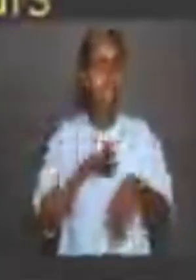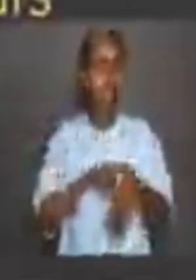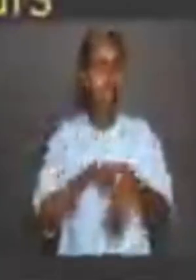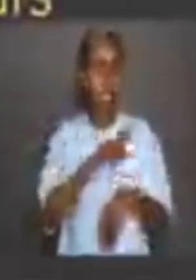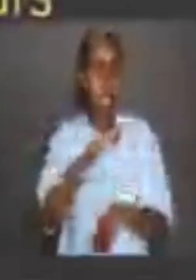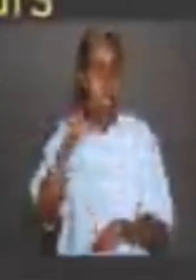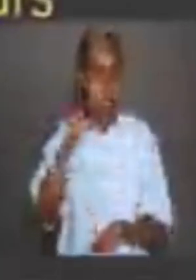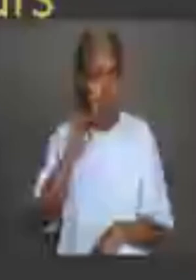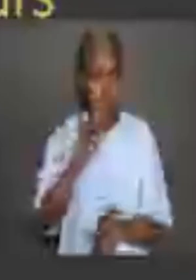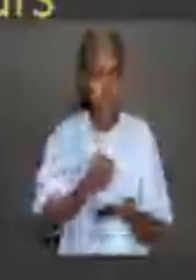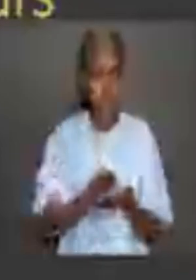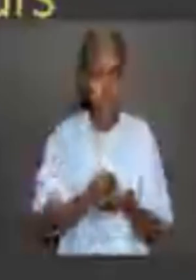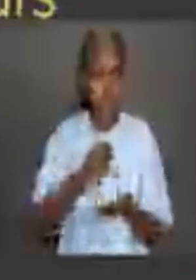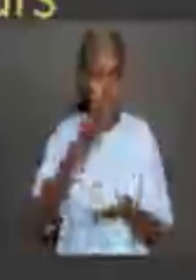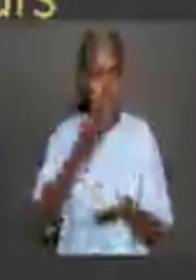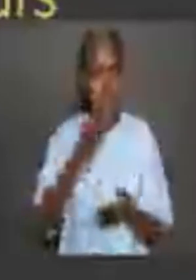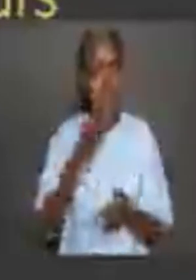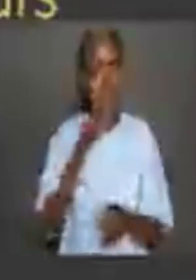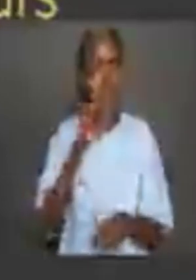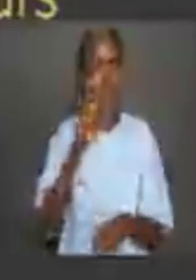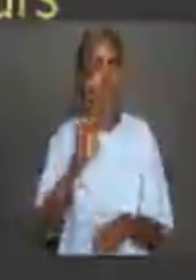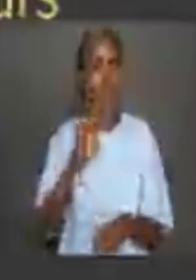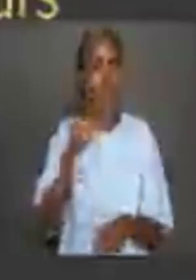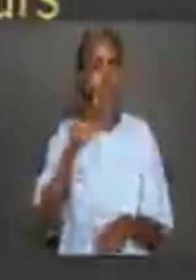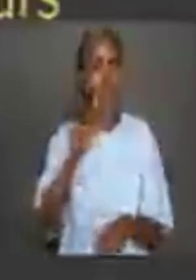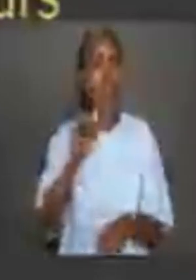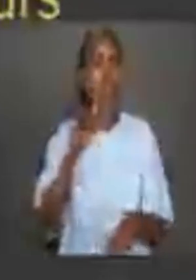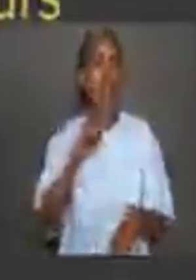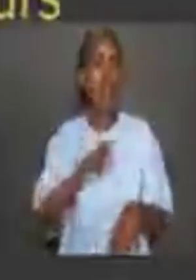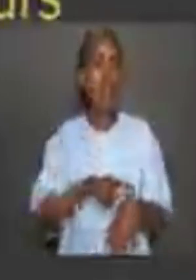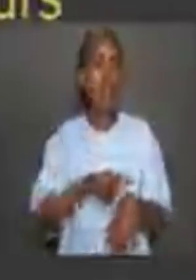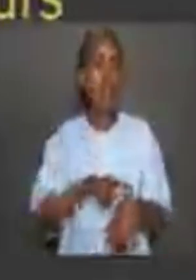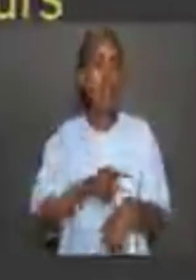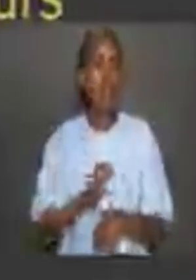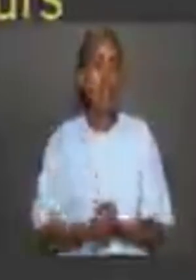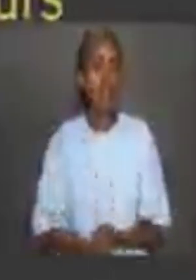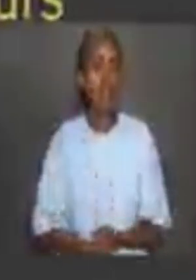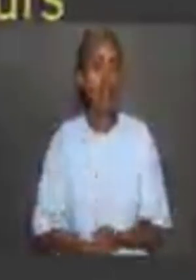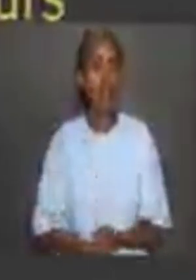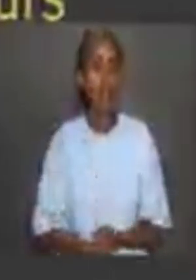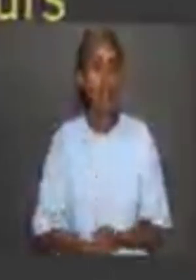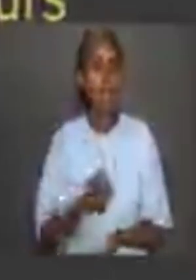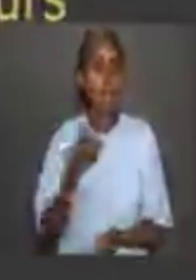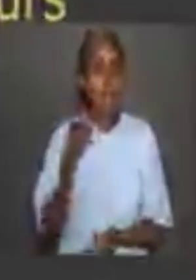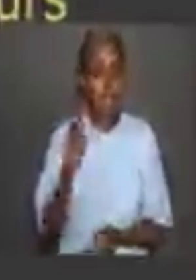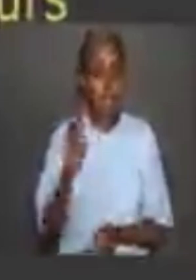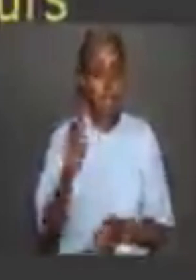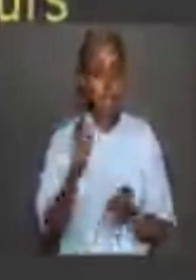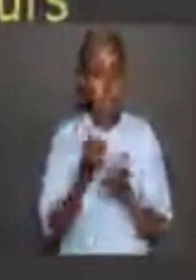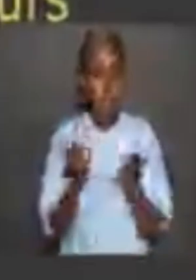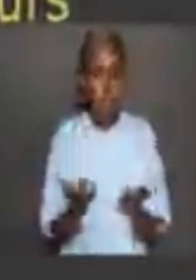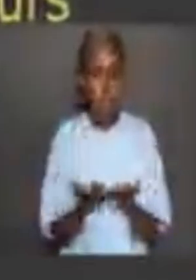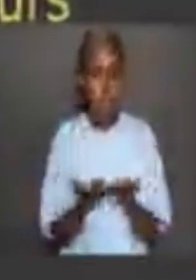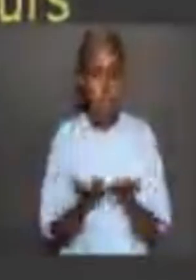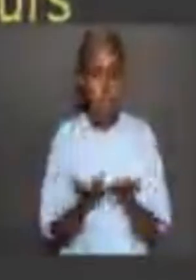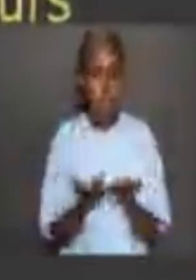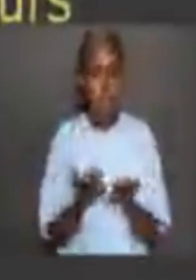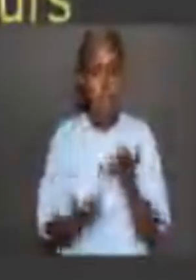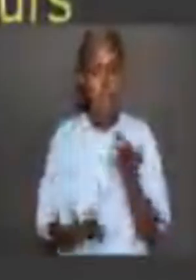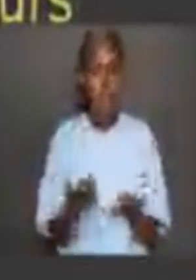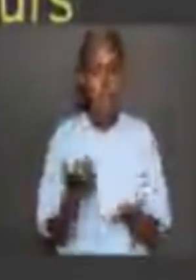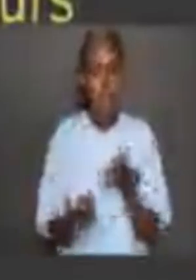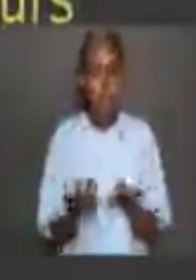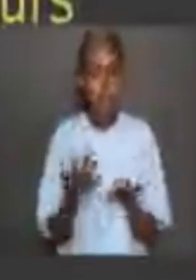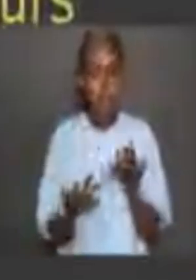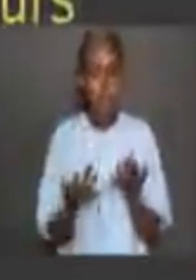Y tins need 4 Y hours. Since the oven and roaster can